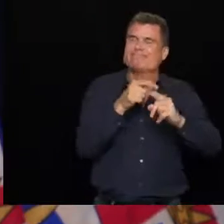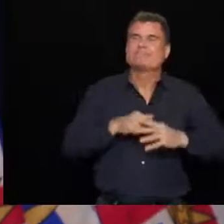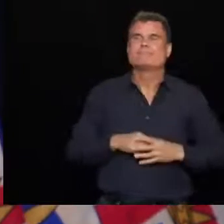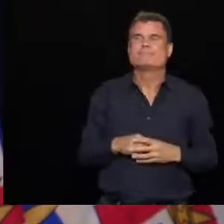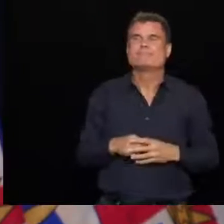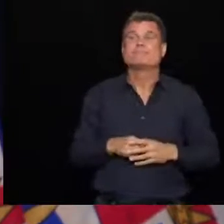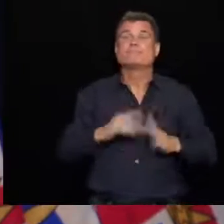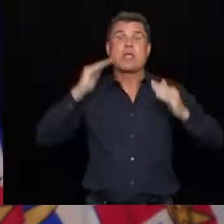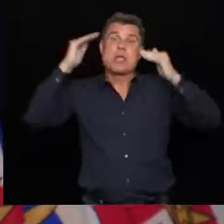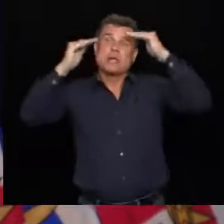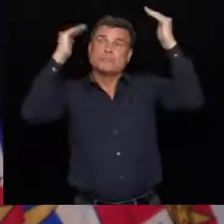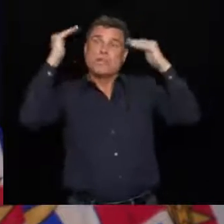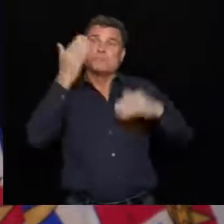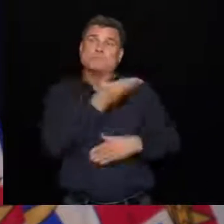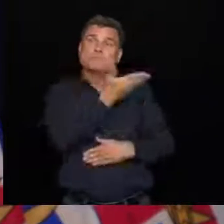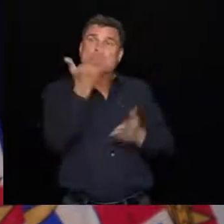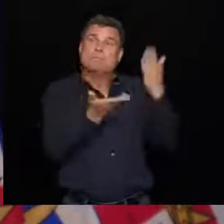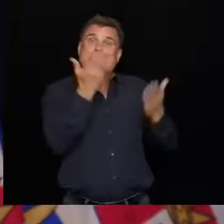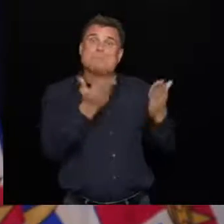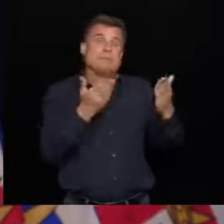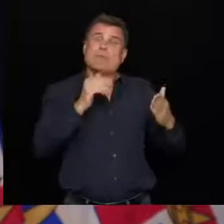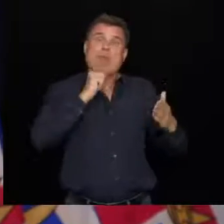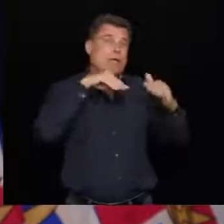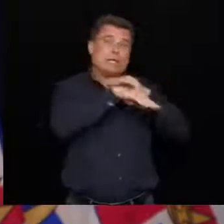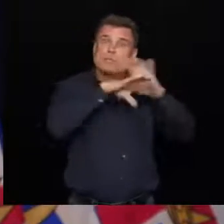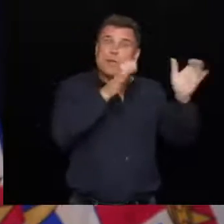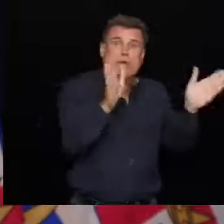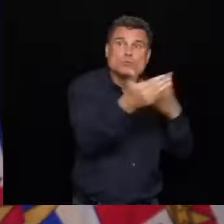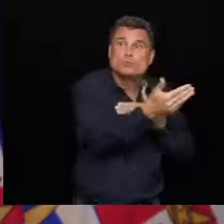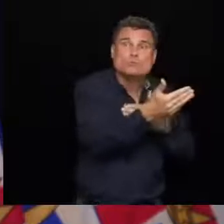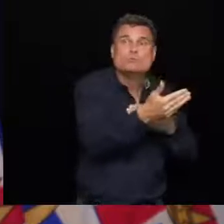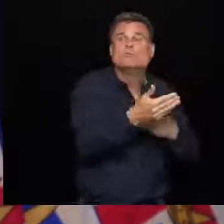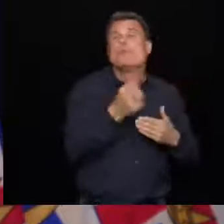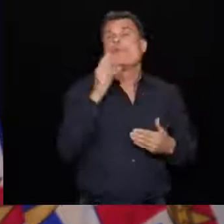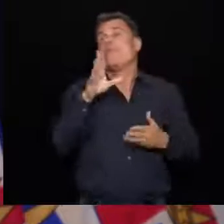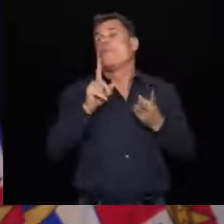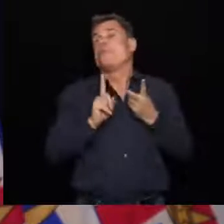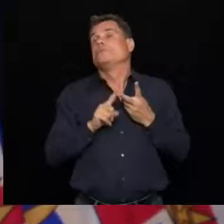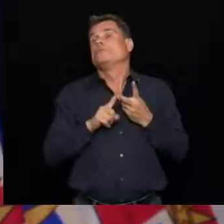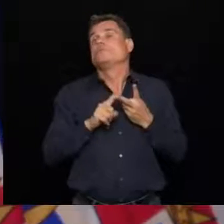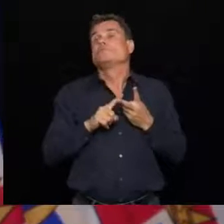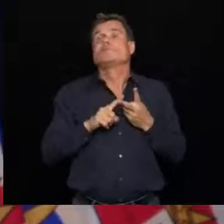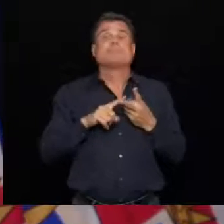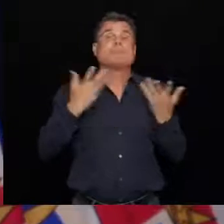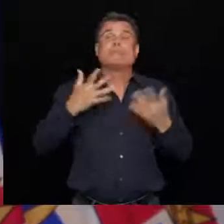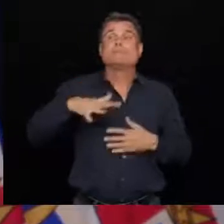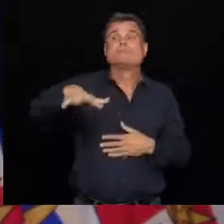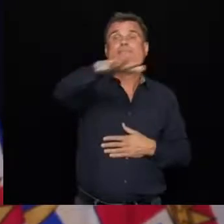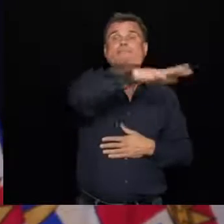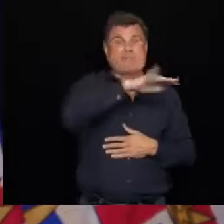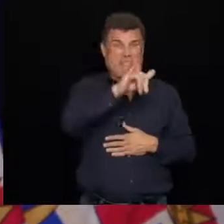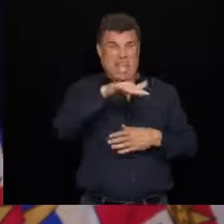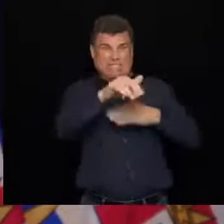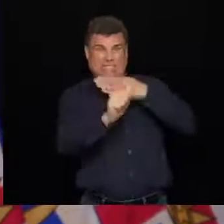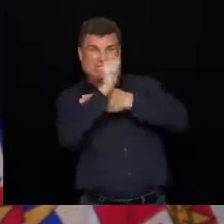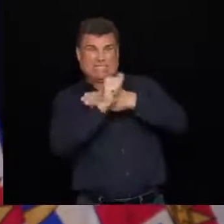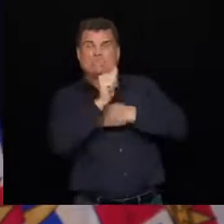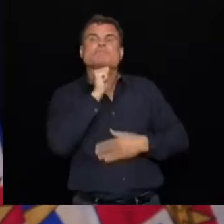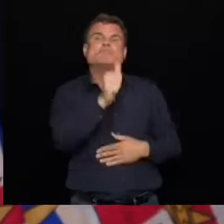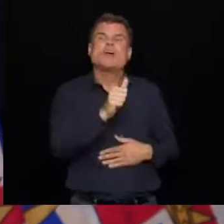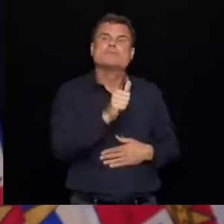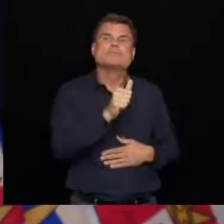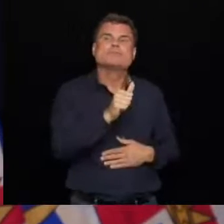time, or in a place where it was a risky exposure, but then spent time outside of school with a small number of other